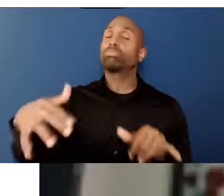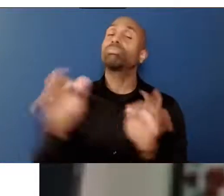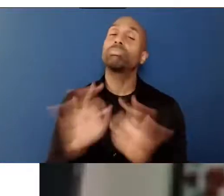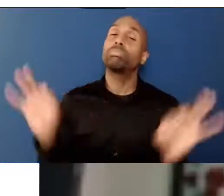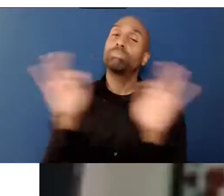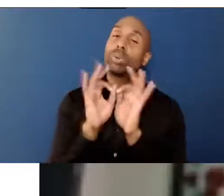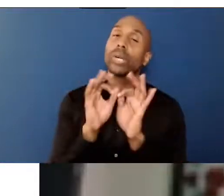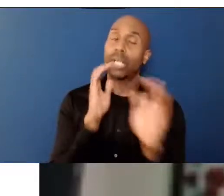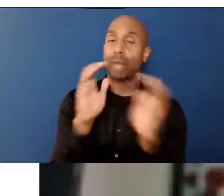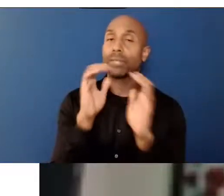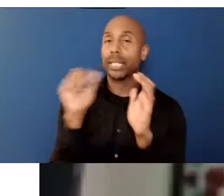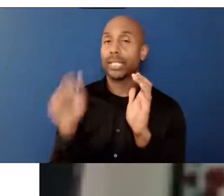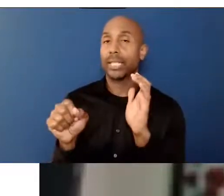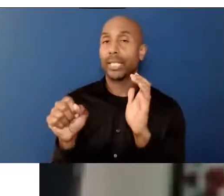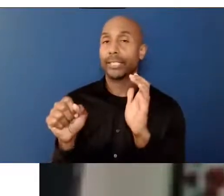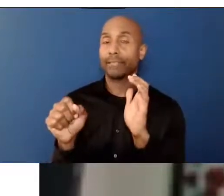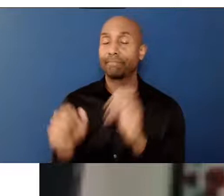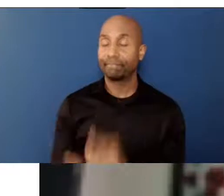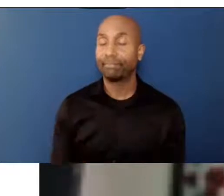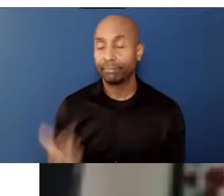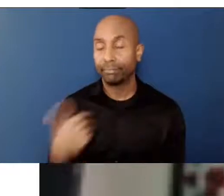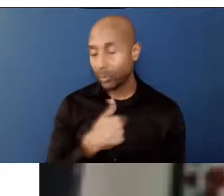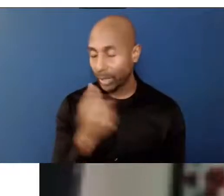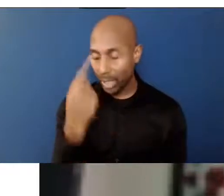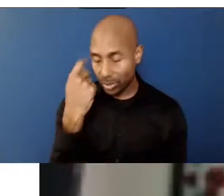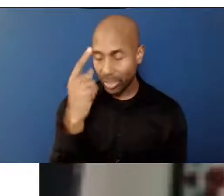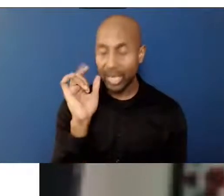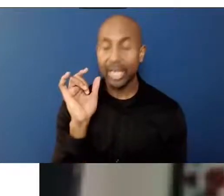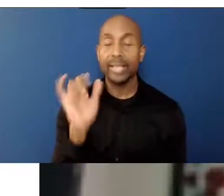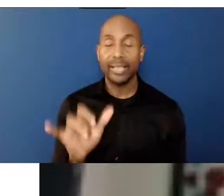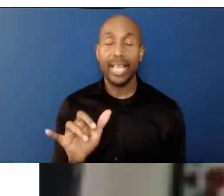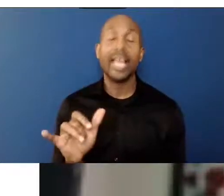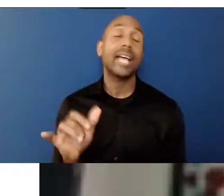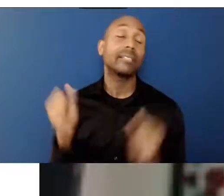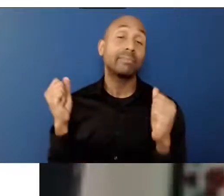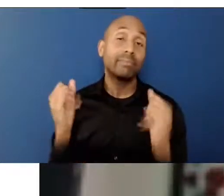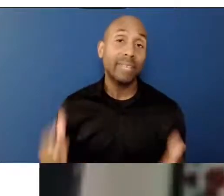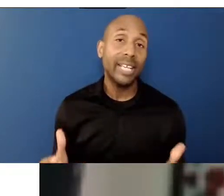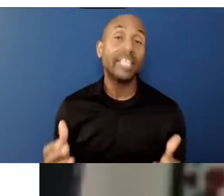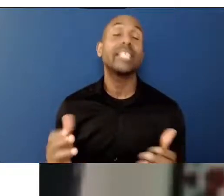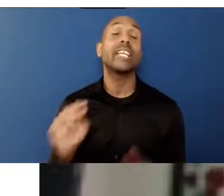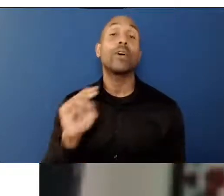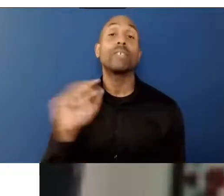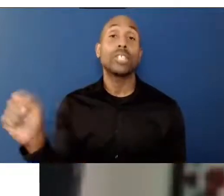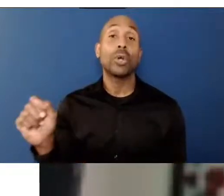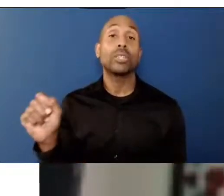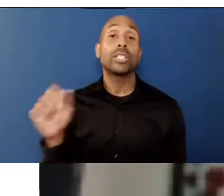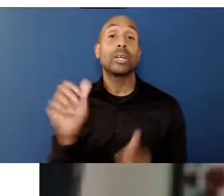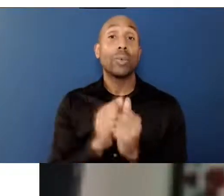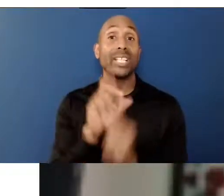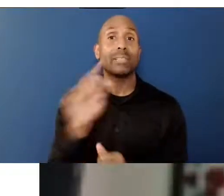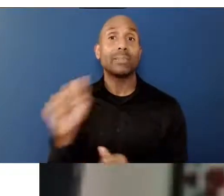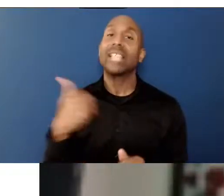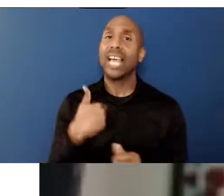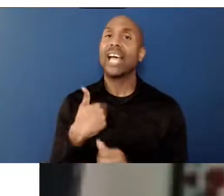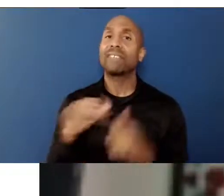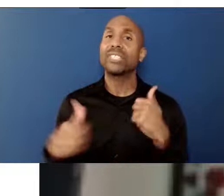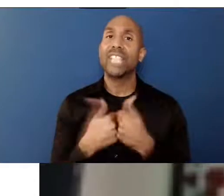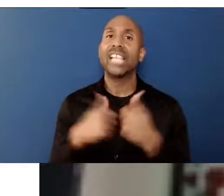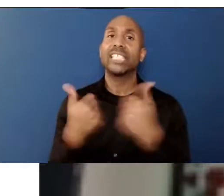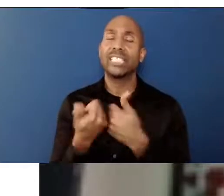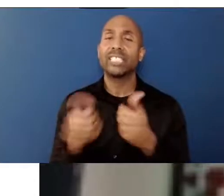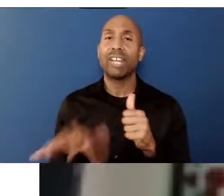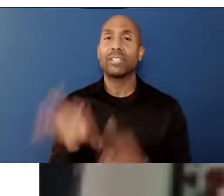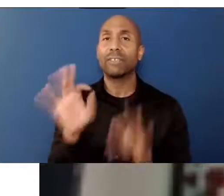And we recognize at the Directorate that there's many challenges for Nova Scotians with disabilities and their families to find